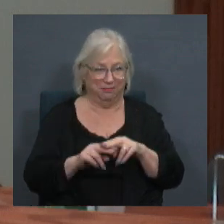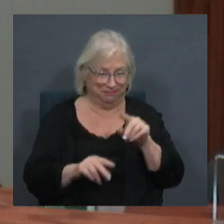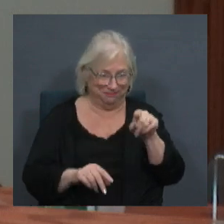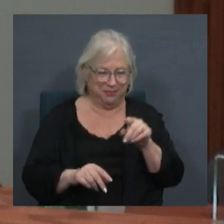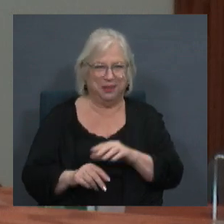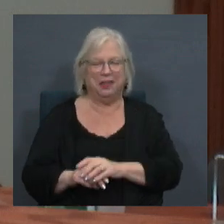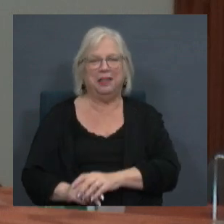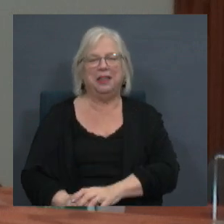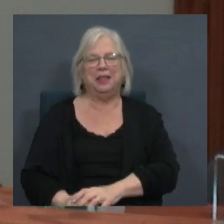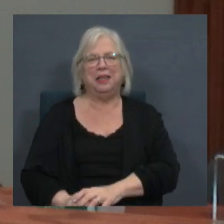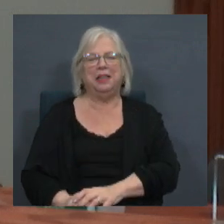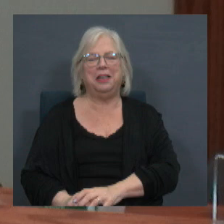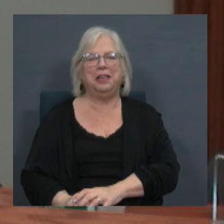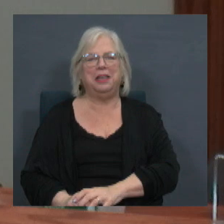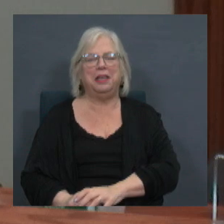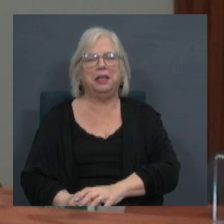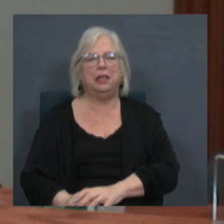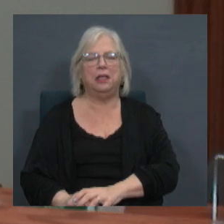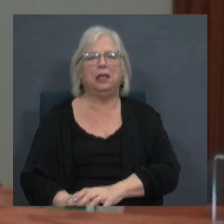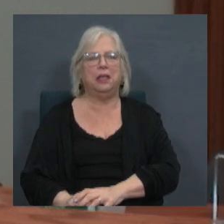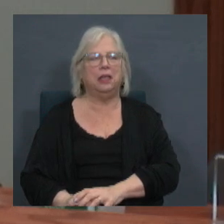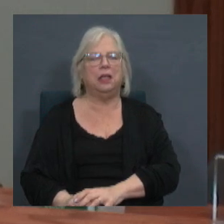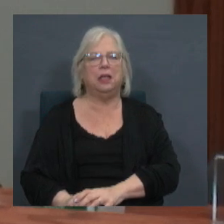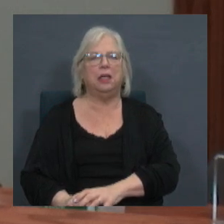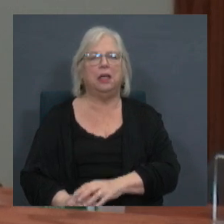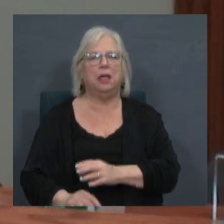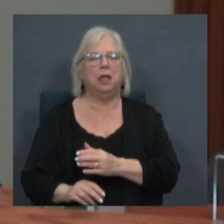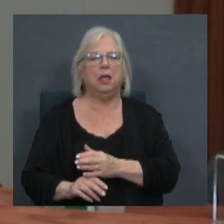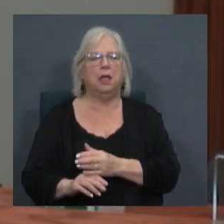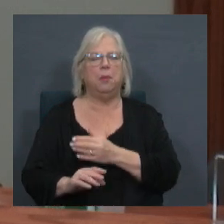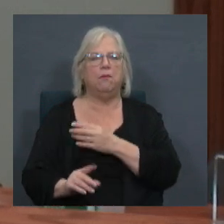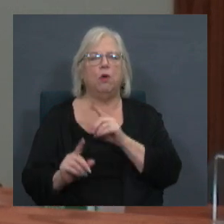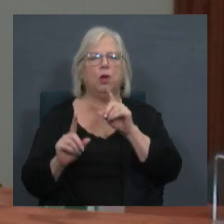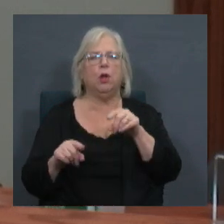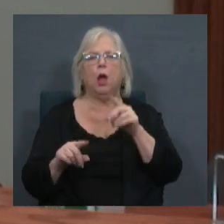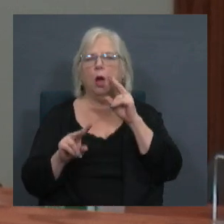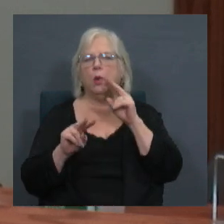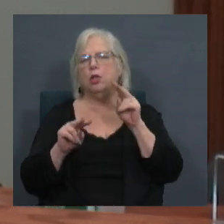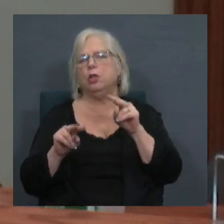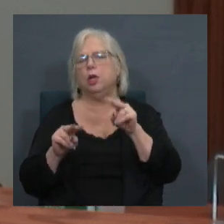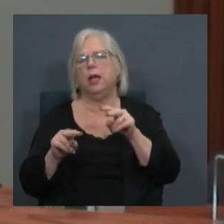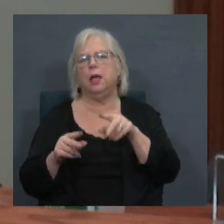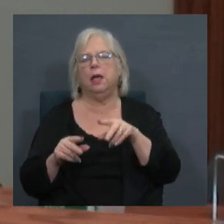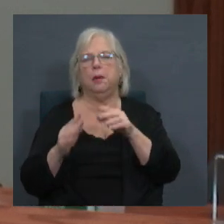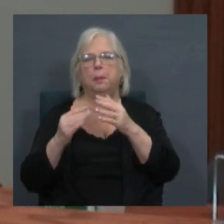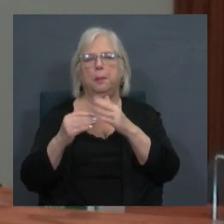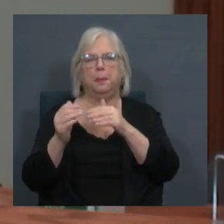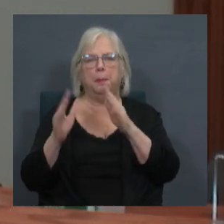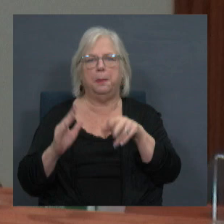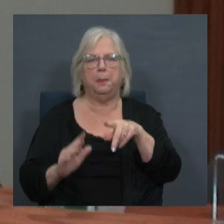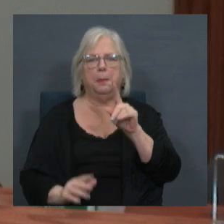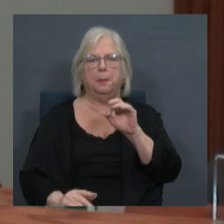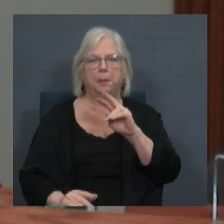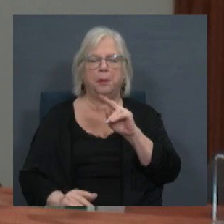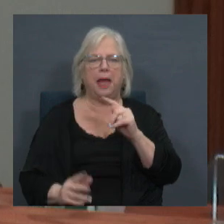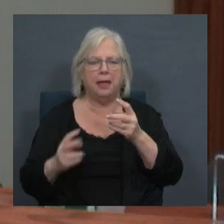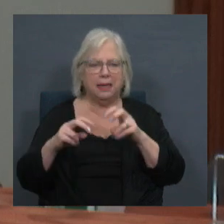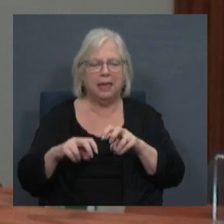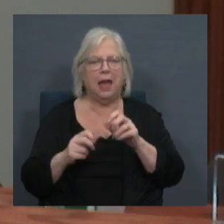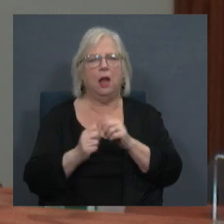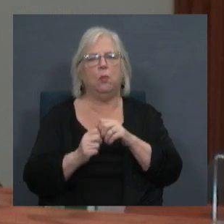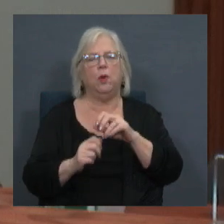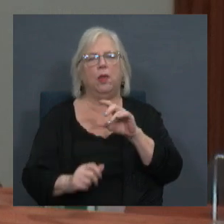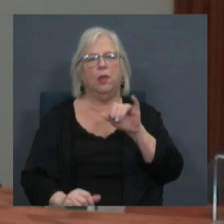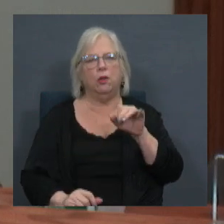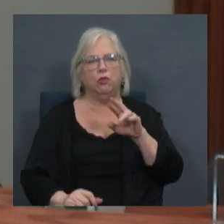And before you go and look at a plant, I would urge you to sit down with John and Bruce Lindsay and Jordan